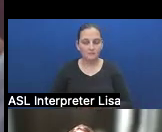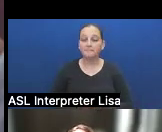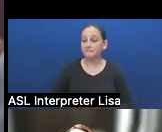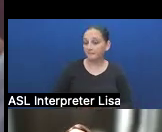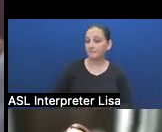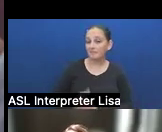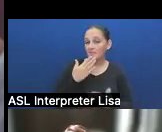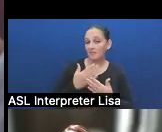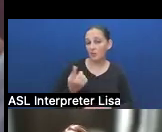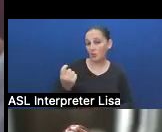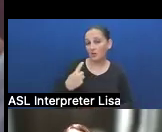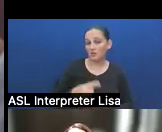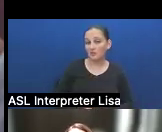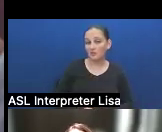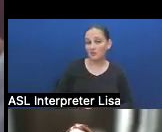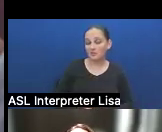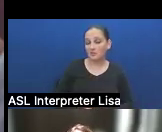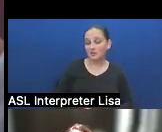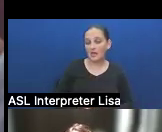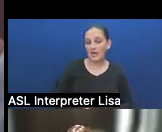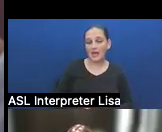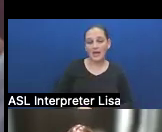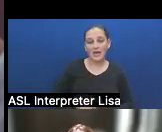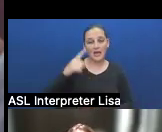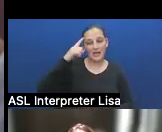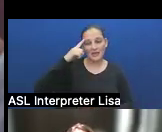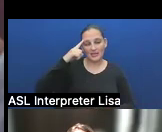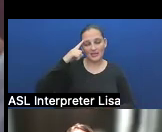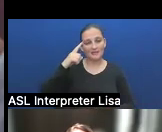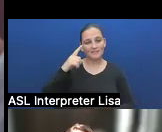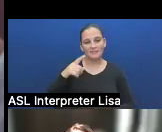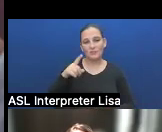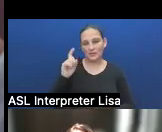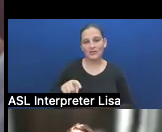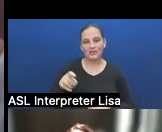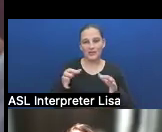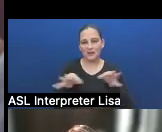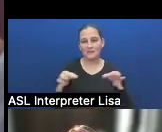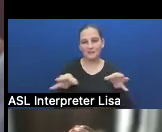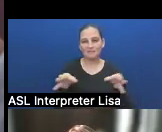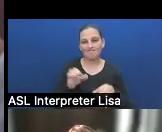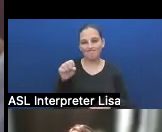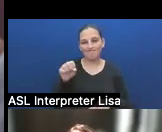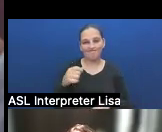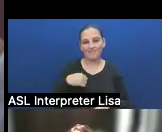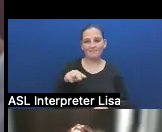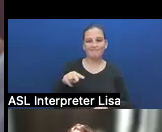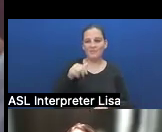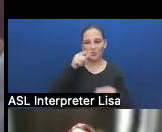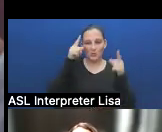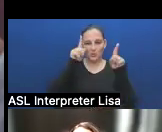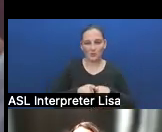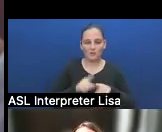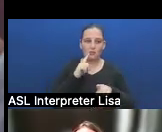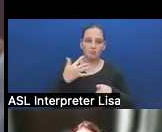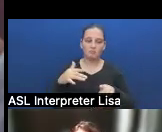question. I think at this point it needs captioning, though I personally don't agree with that for very complicated